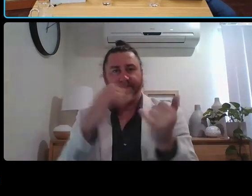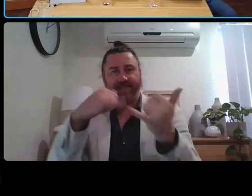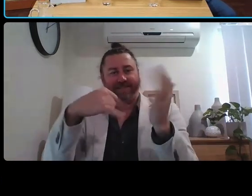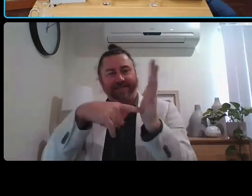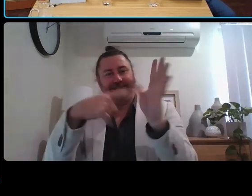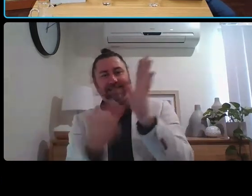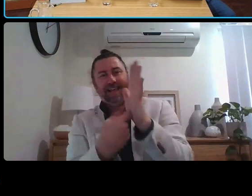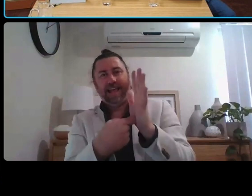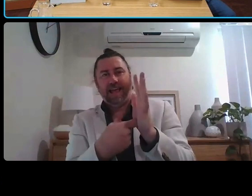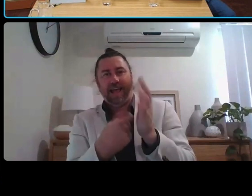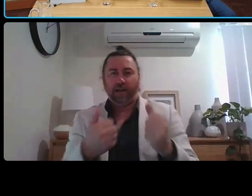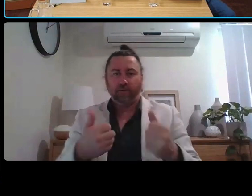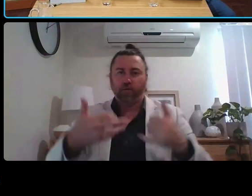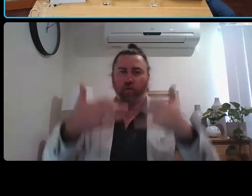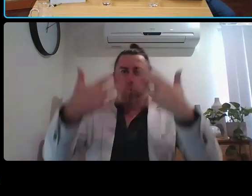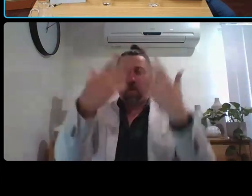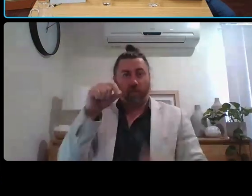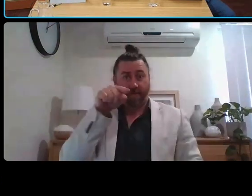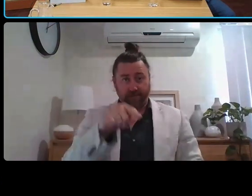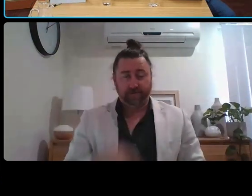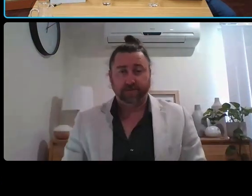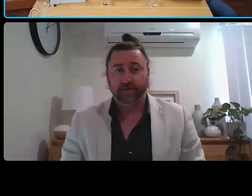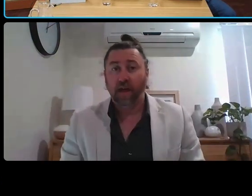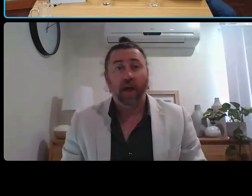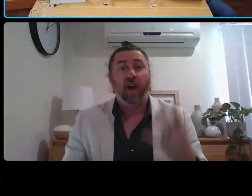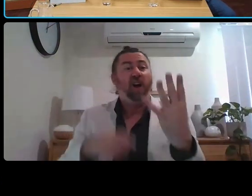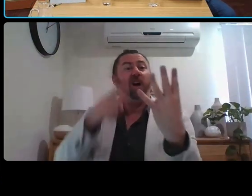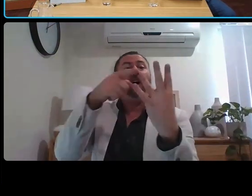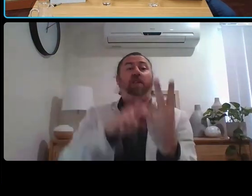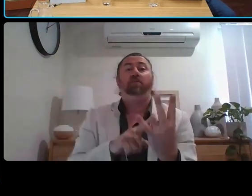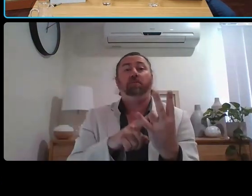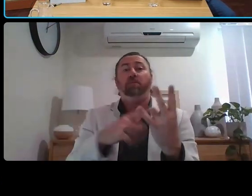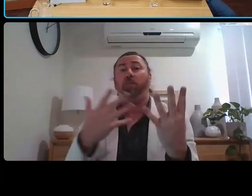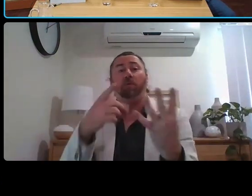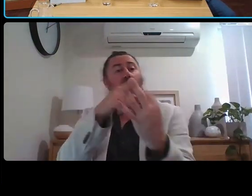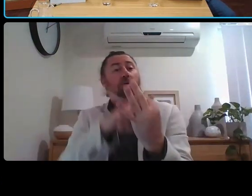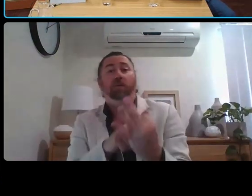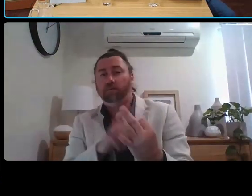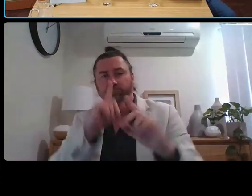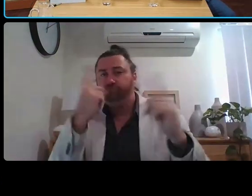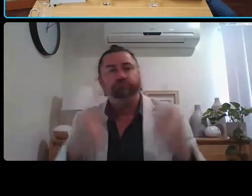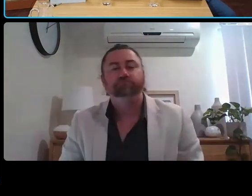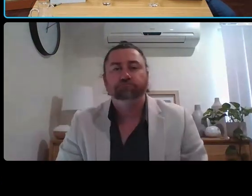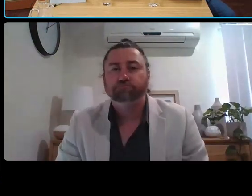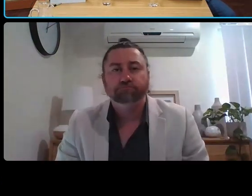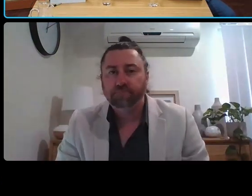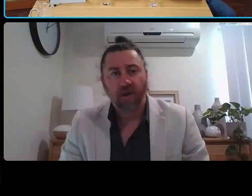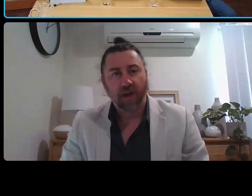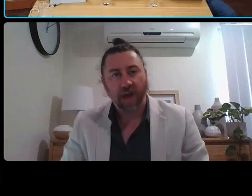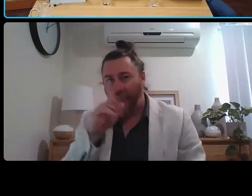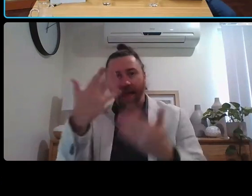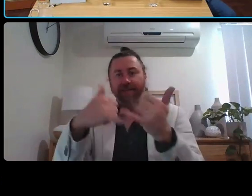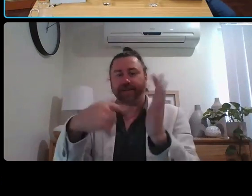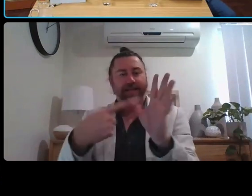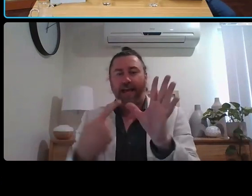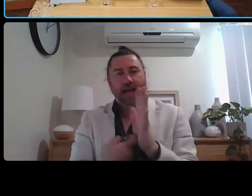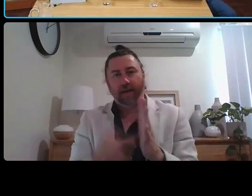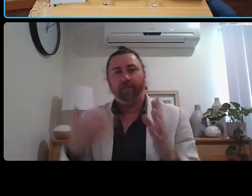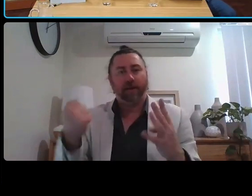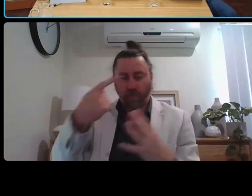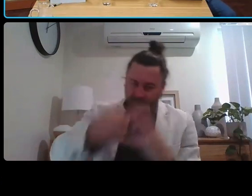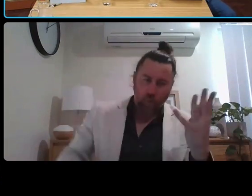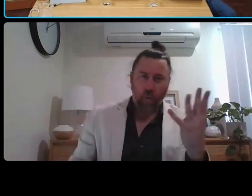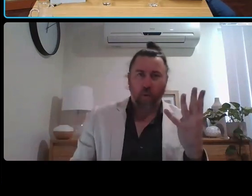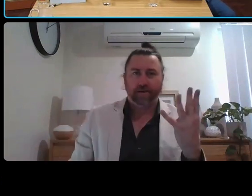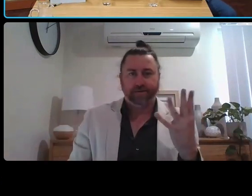information for each of the 4 subcategories I've walked through, an overall star rating cannot be produced for a service. The score